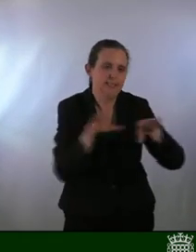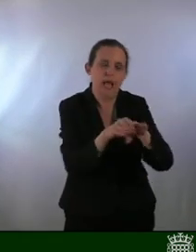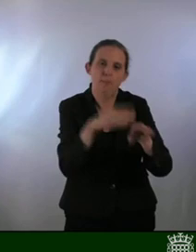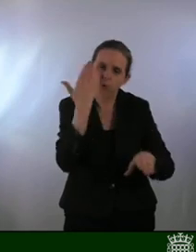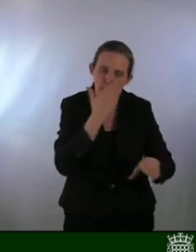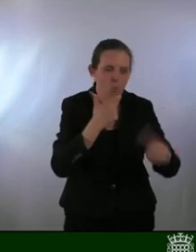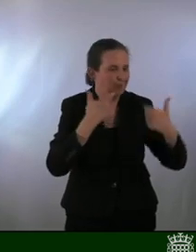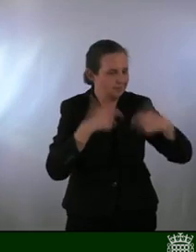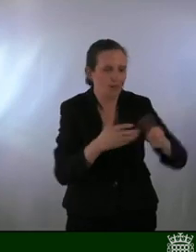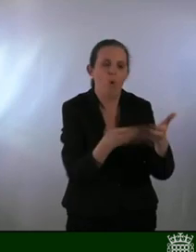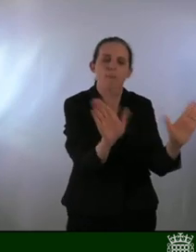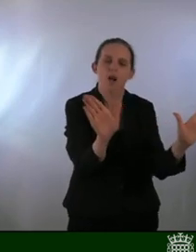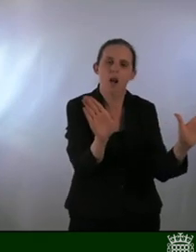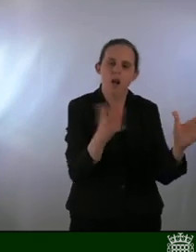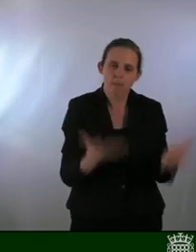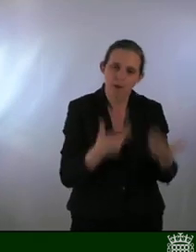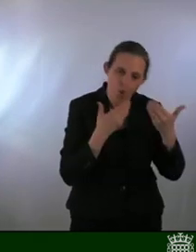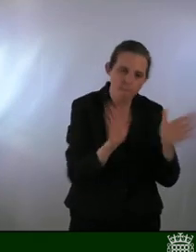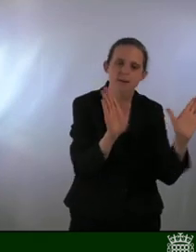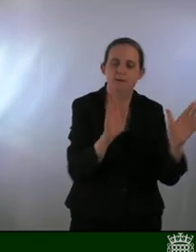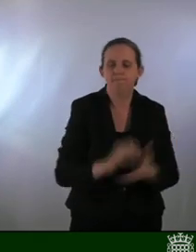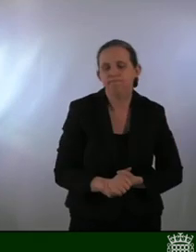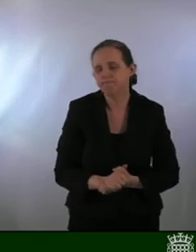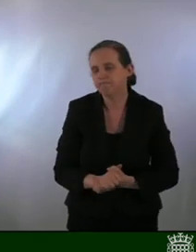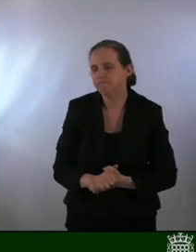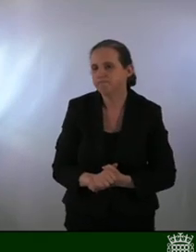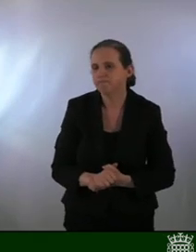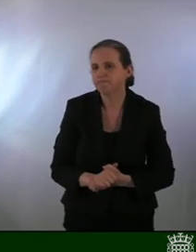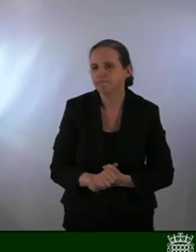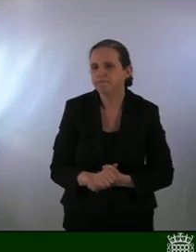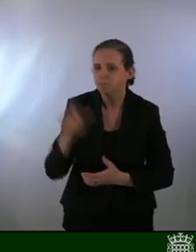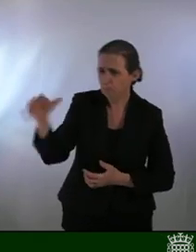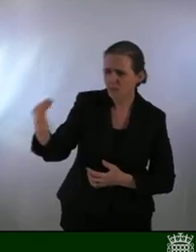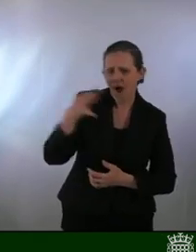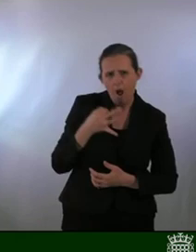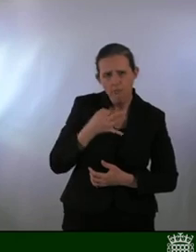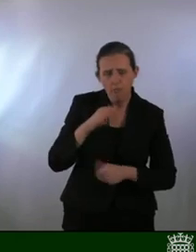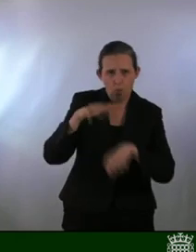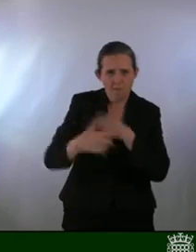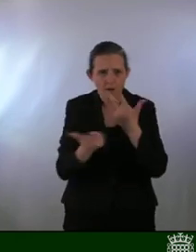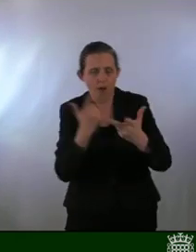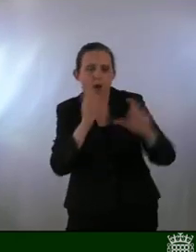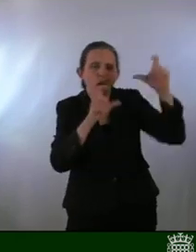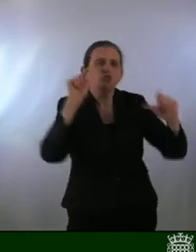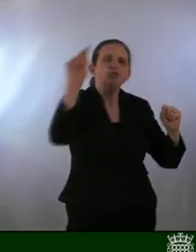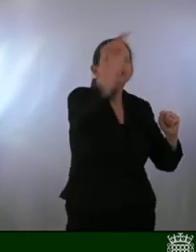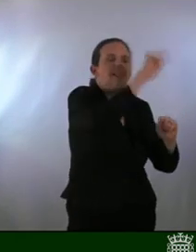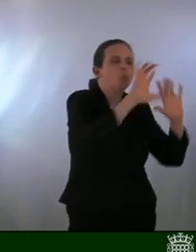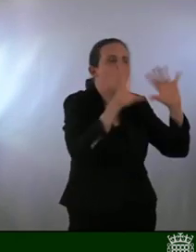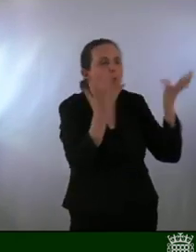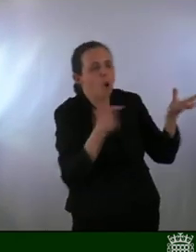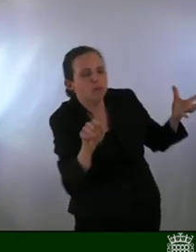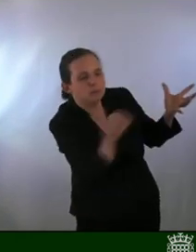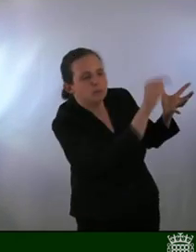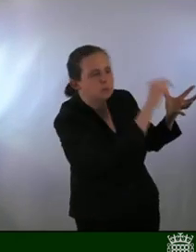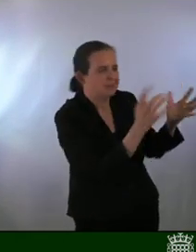today. He also asked about other countries. Of course, we're constantly looking to all other countries around the world to see what we